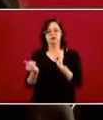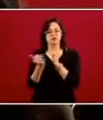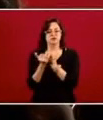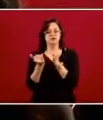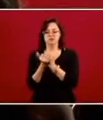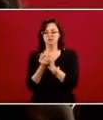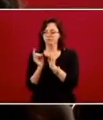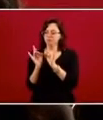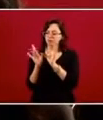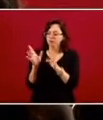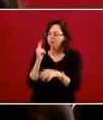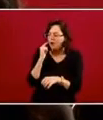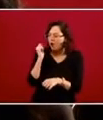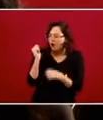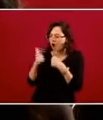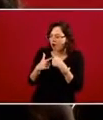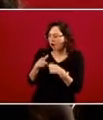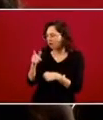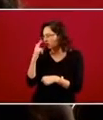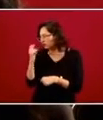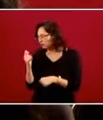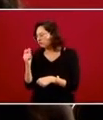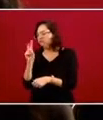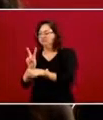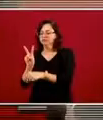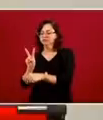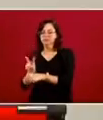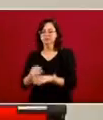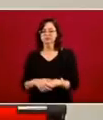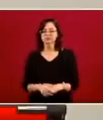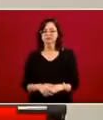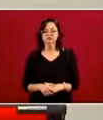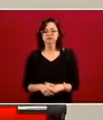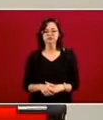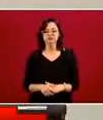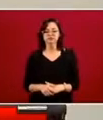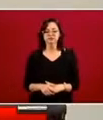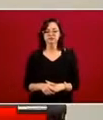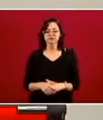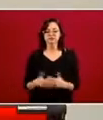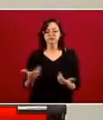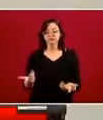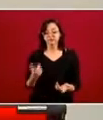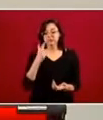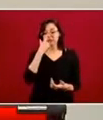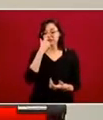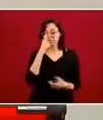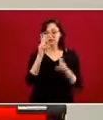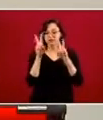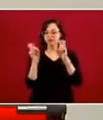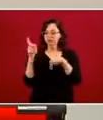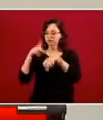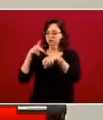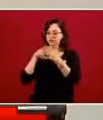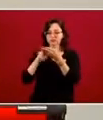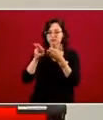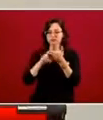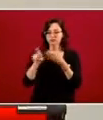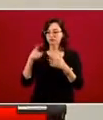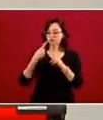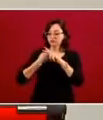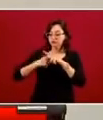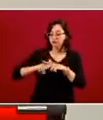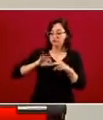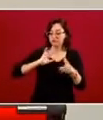and we are monitoring any atypical case. Now, I would like to point out that in the Piedras